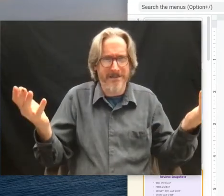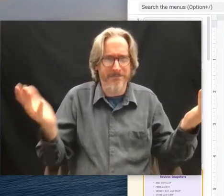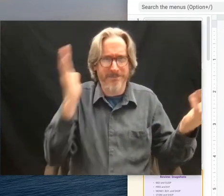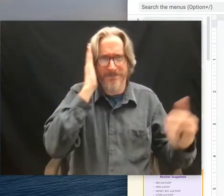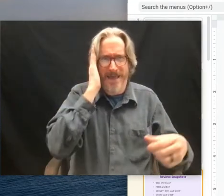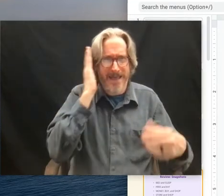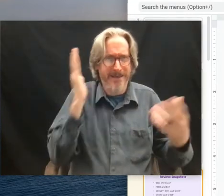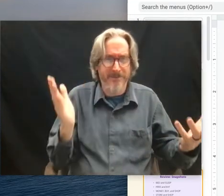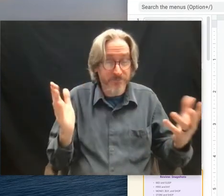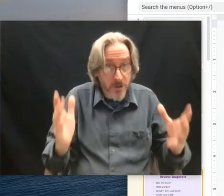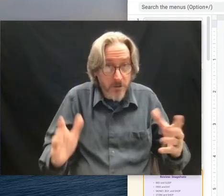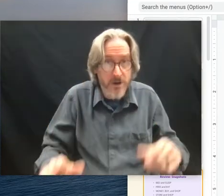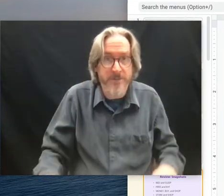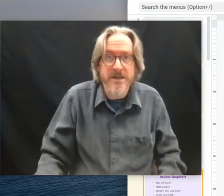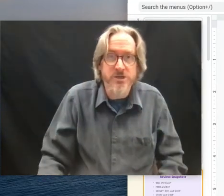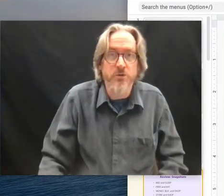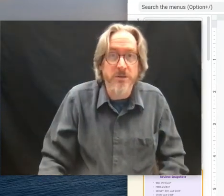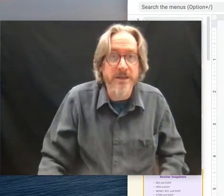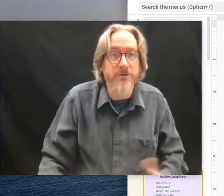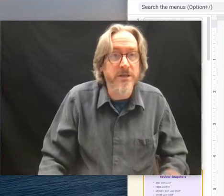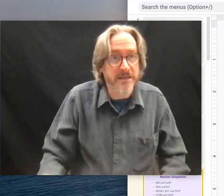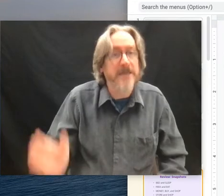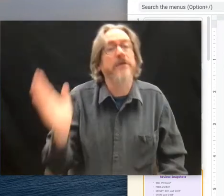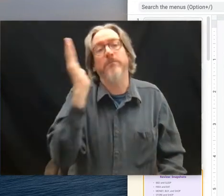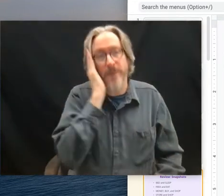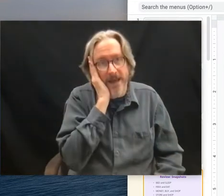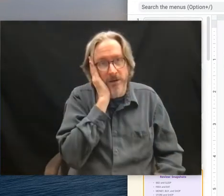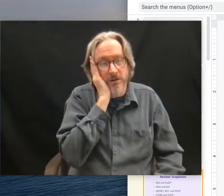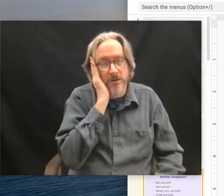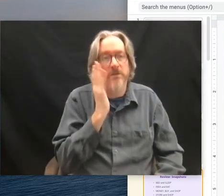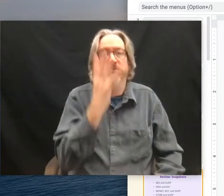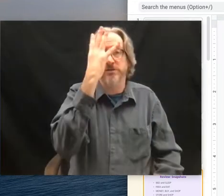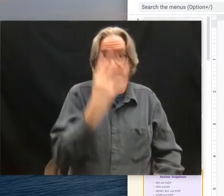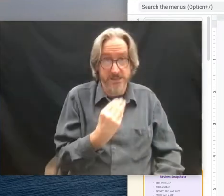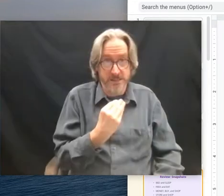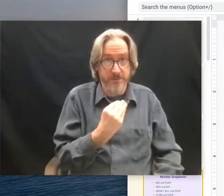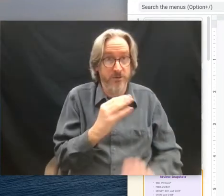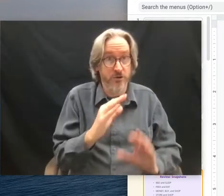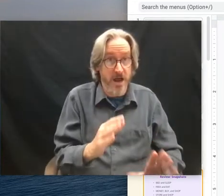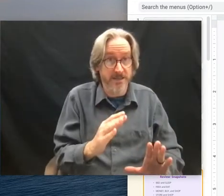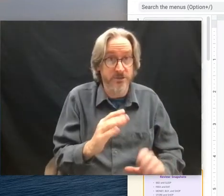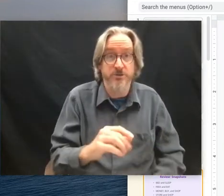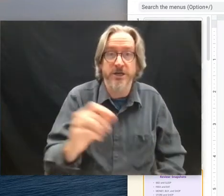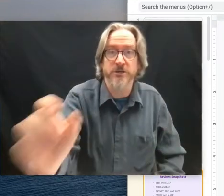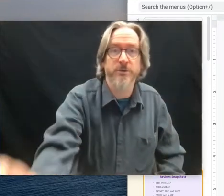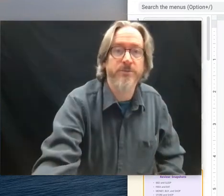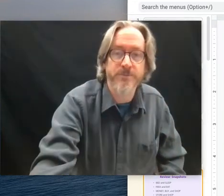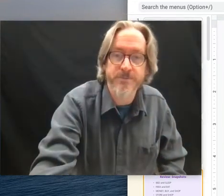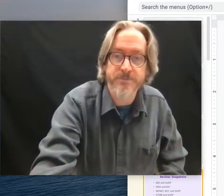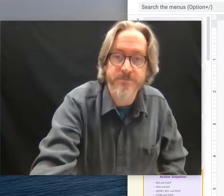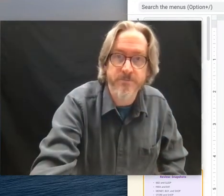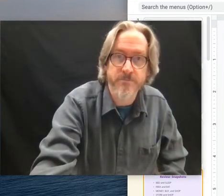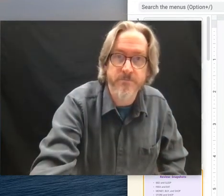What is that? Bed, right? So literally think bed versus sleep. They're not